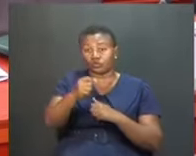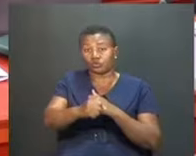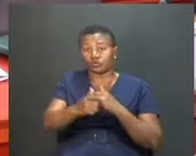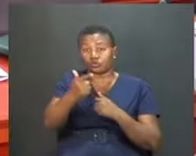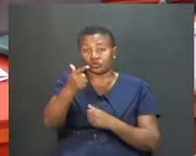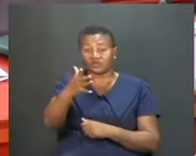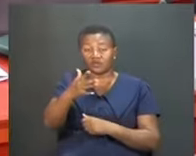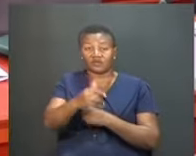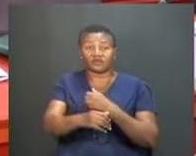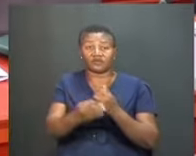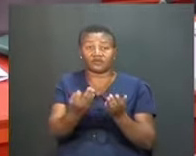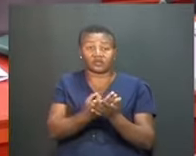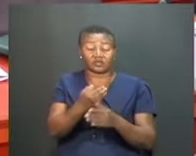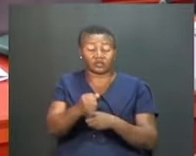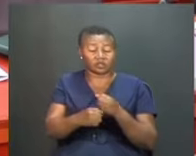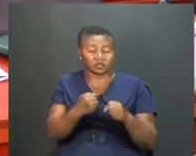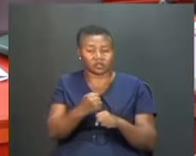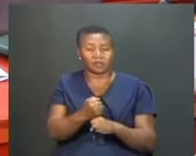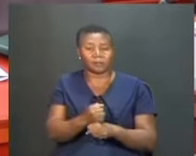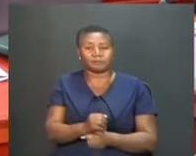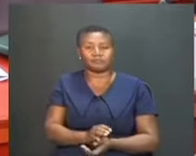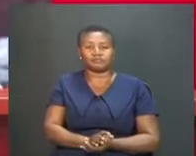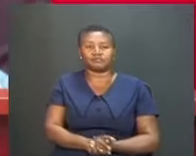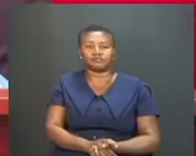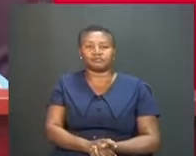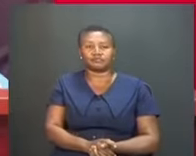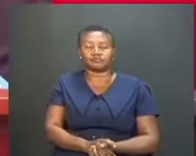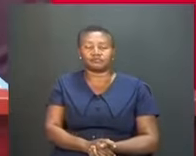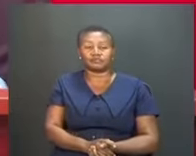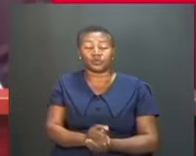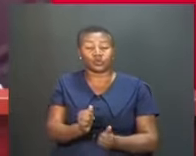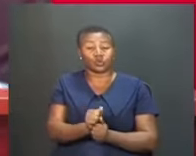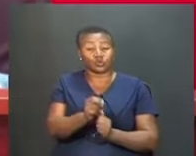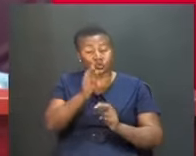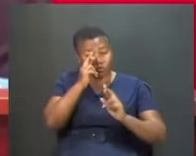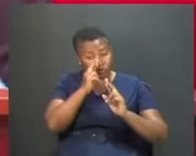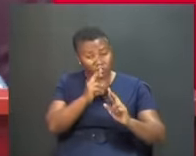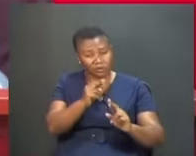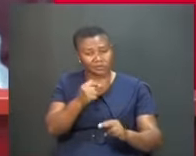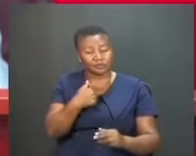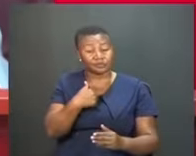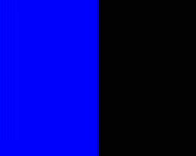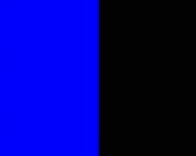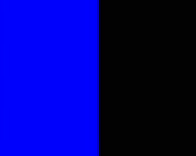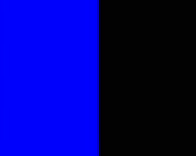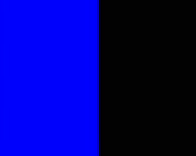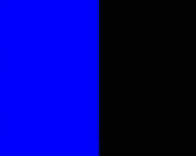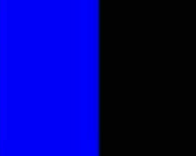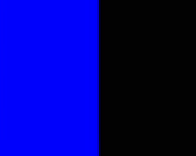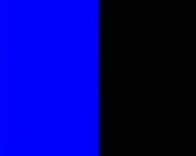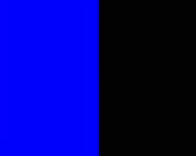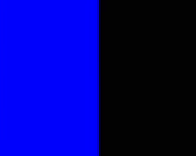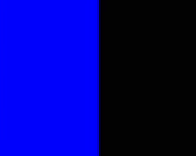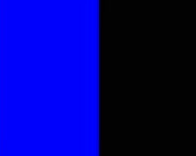year. Mr. Speaker, with respect, I submit that